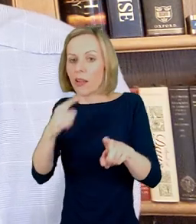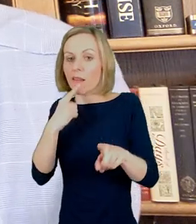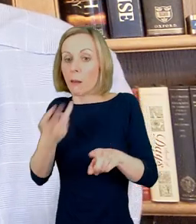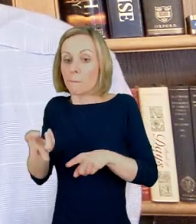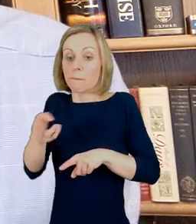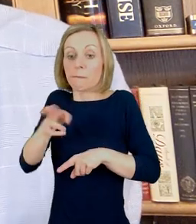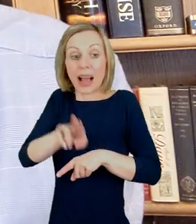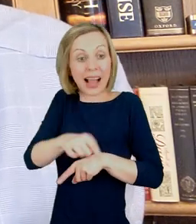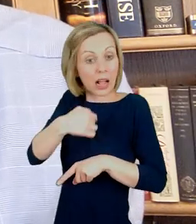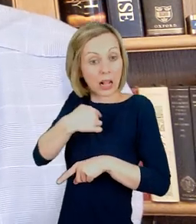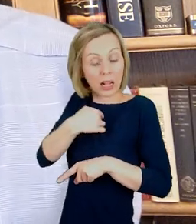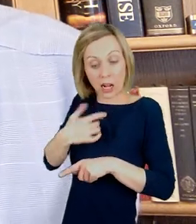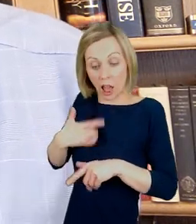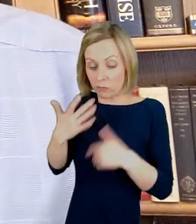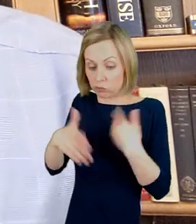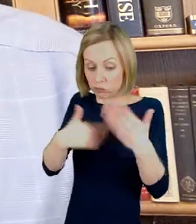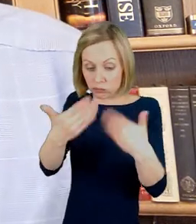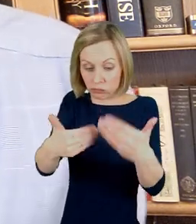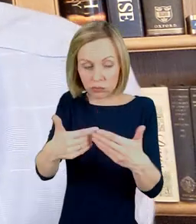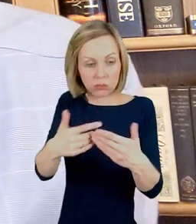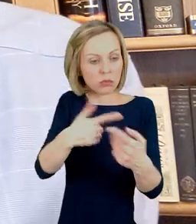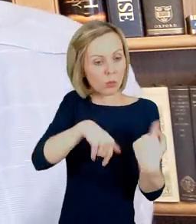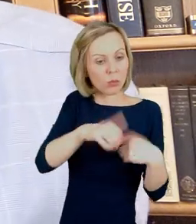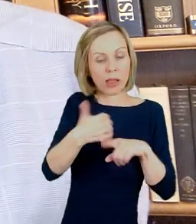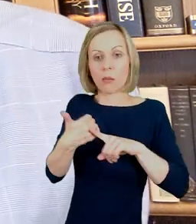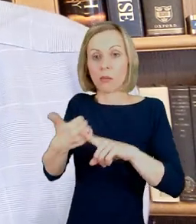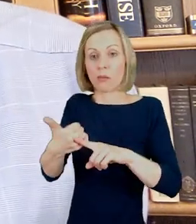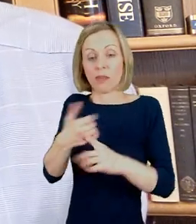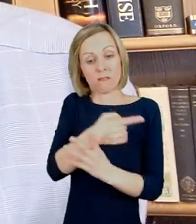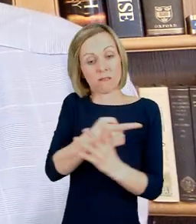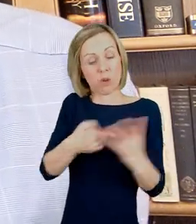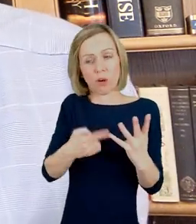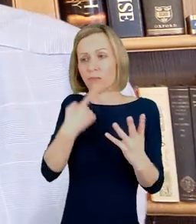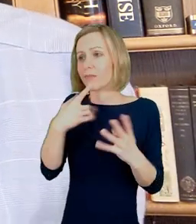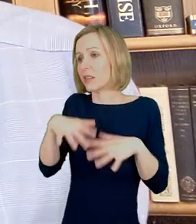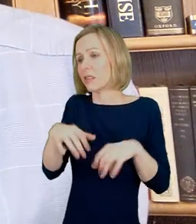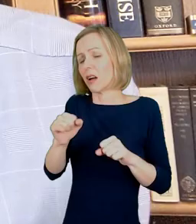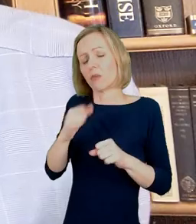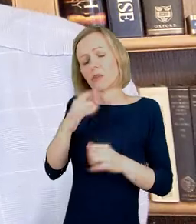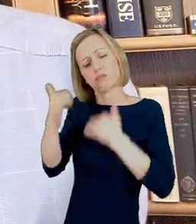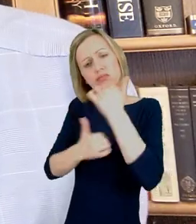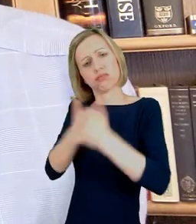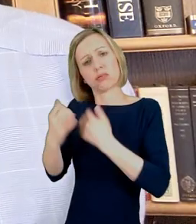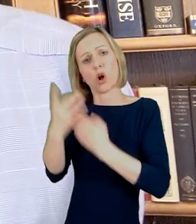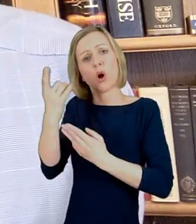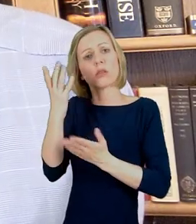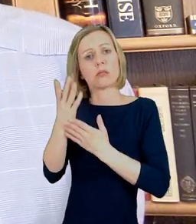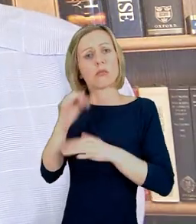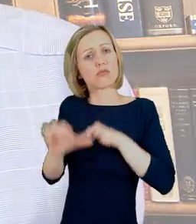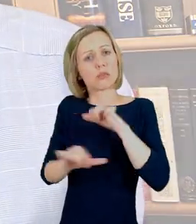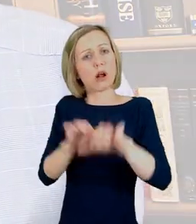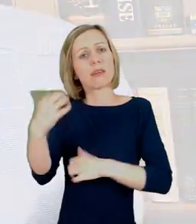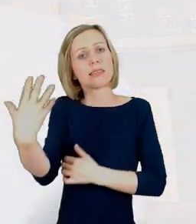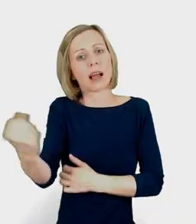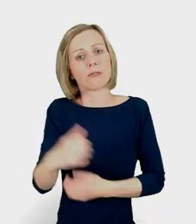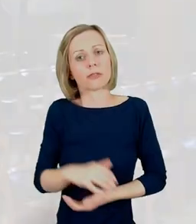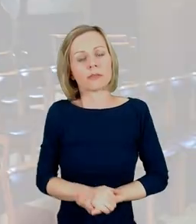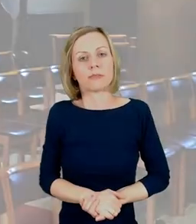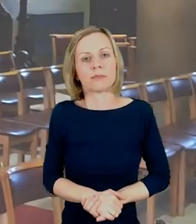back on their feet. All of these things are just a start, but praise God for the progress that we've